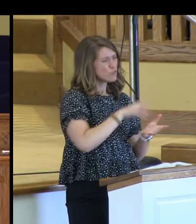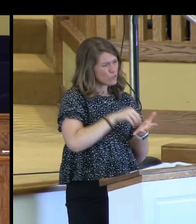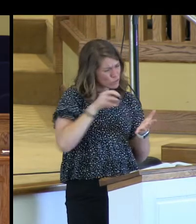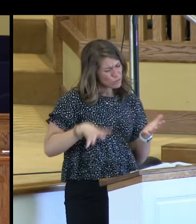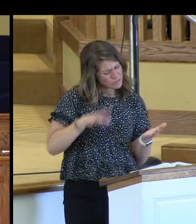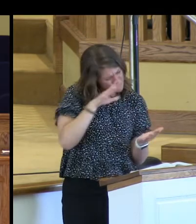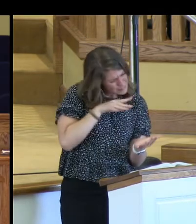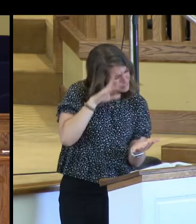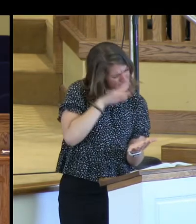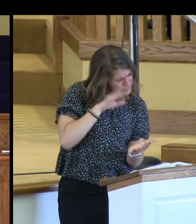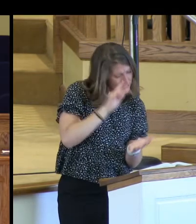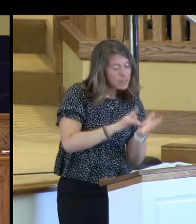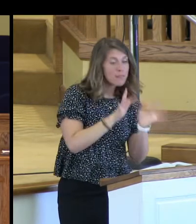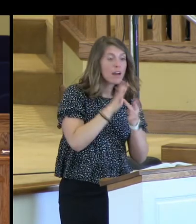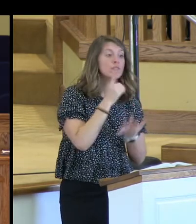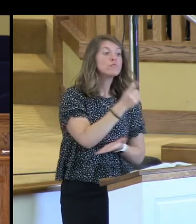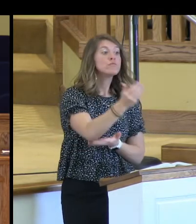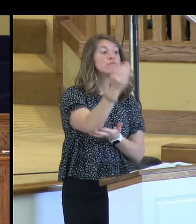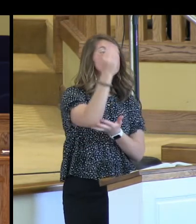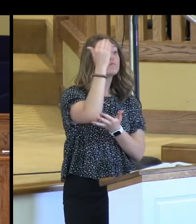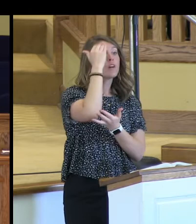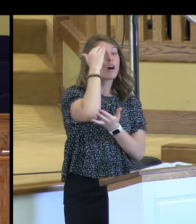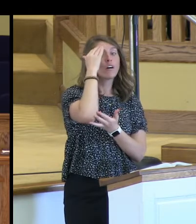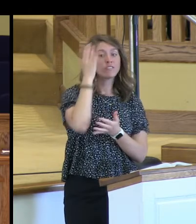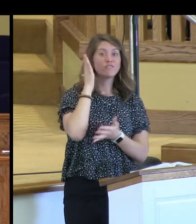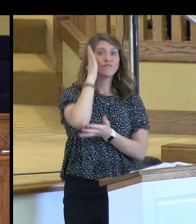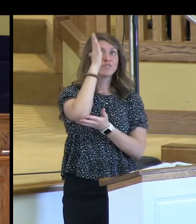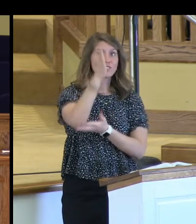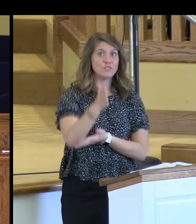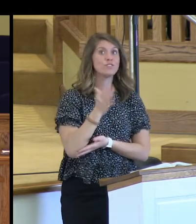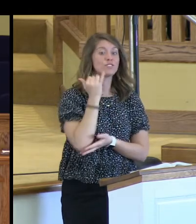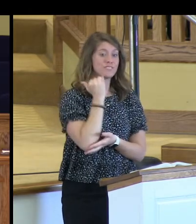Bible, you know what is coming for Israel someday.